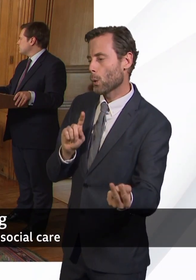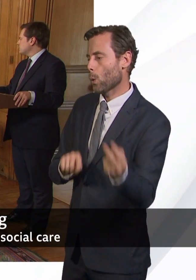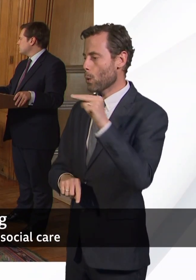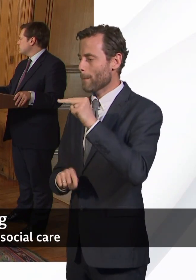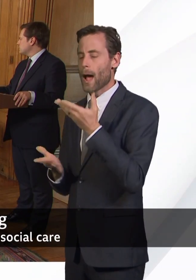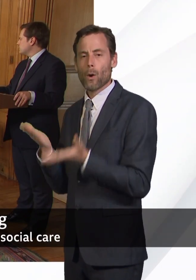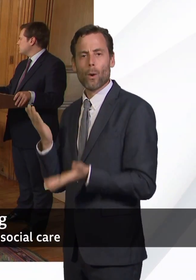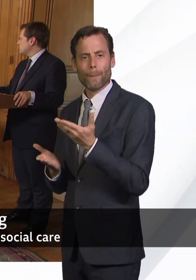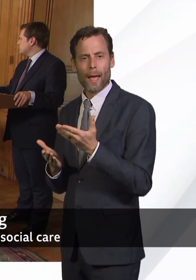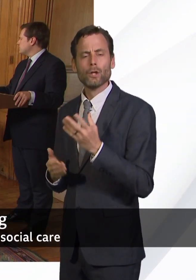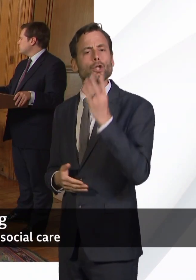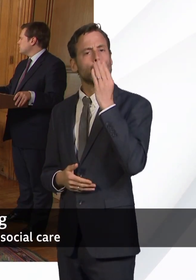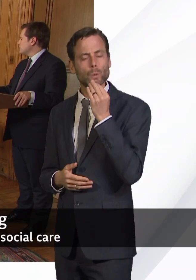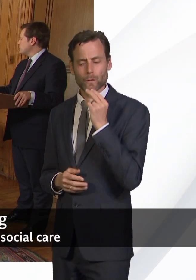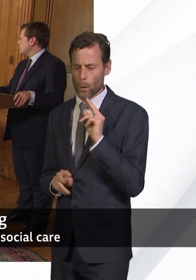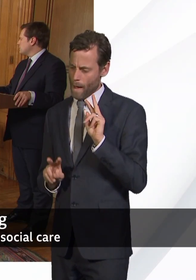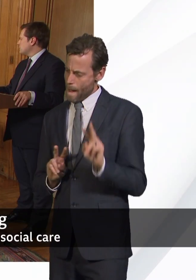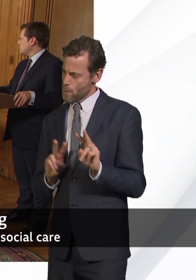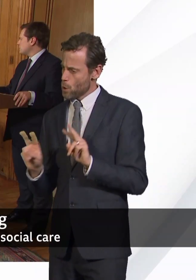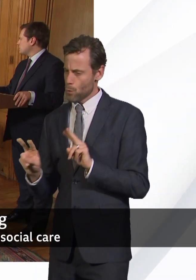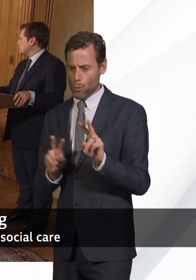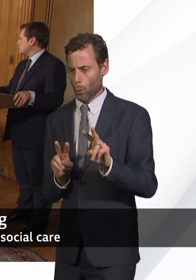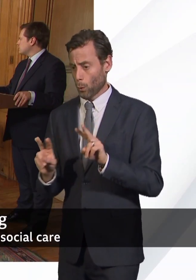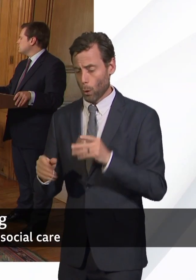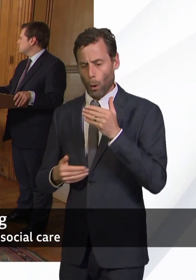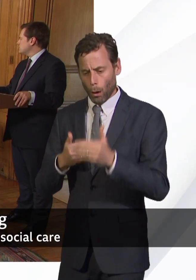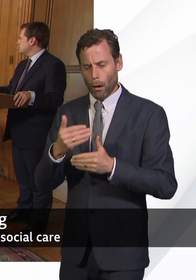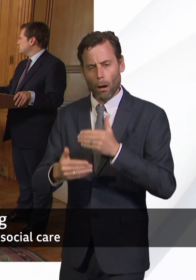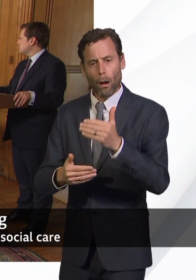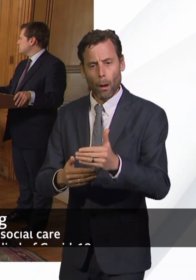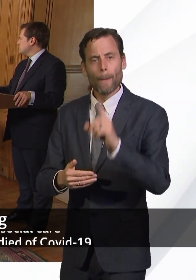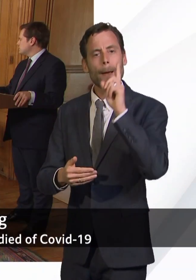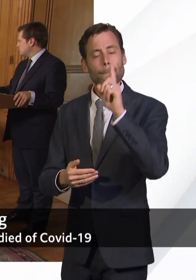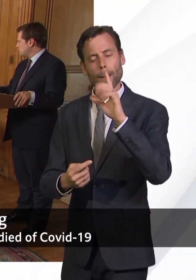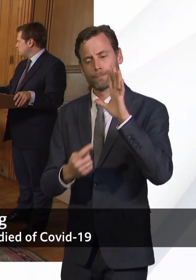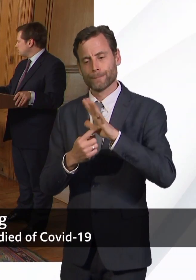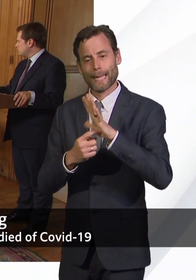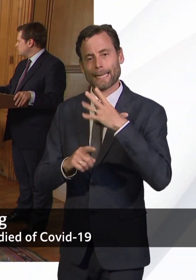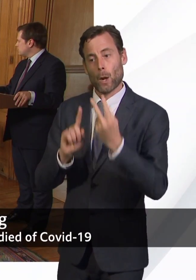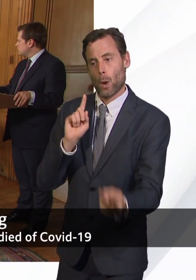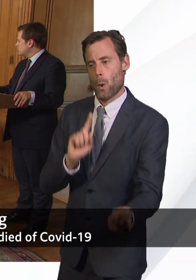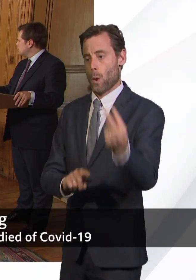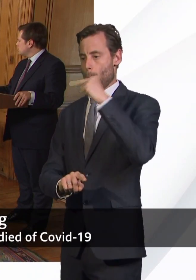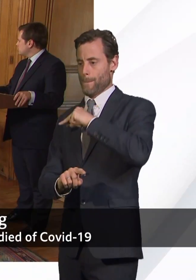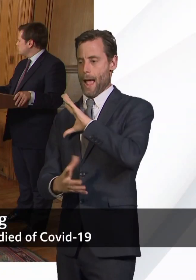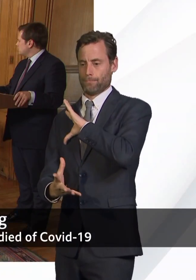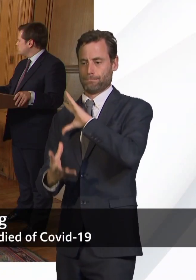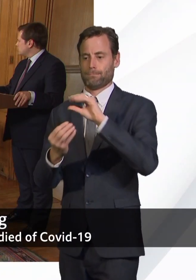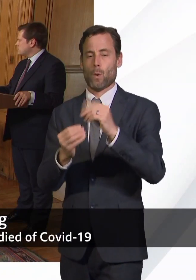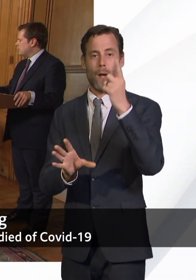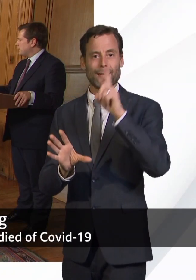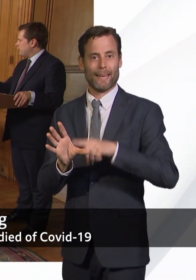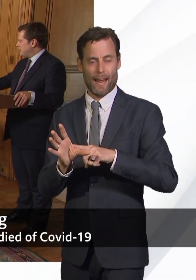keep looking on the way and to see if you can learn, and we do that, but that's the time, I think, to do it, and it will be all-cause